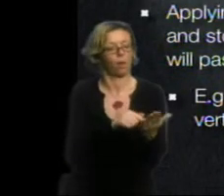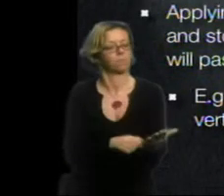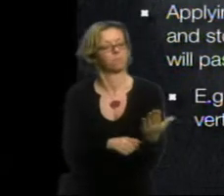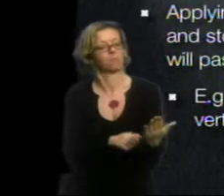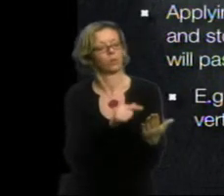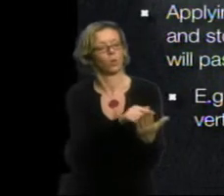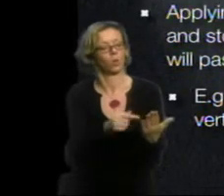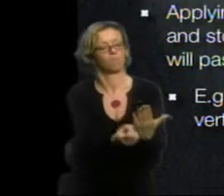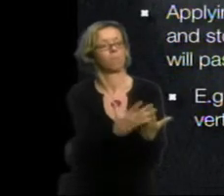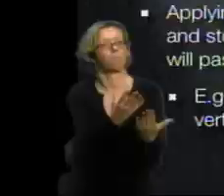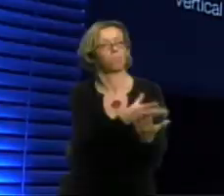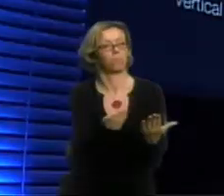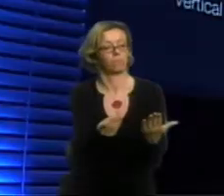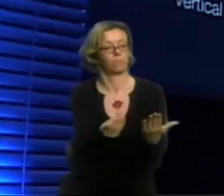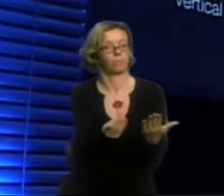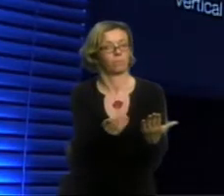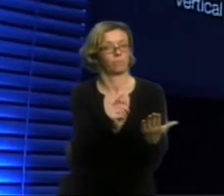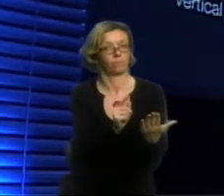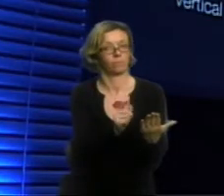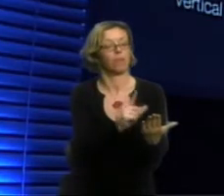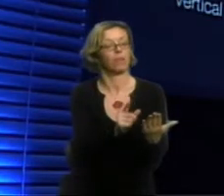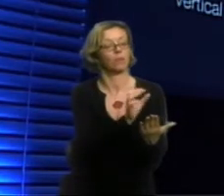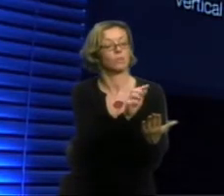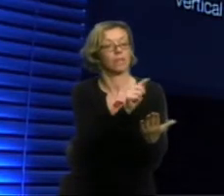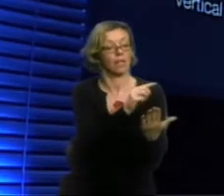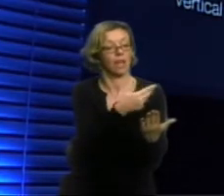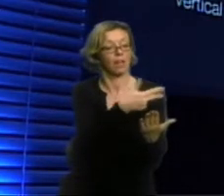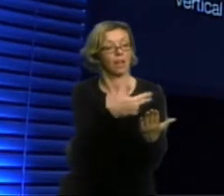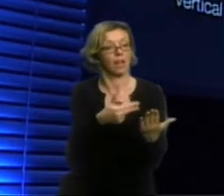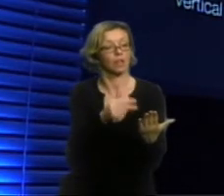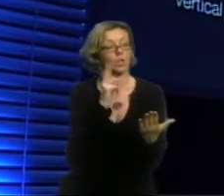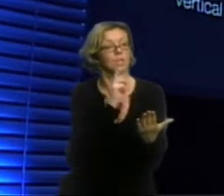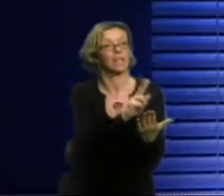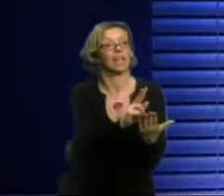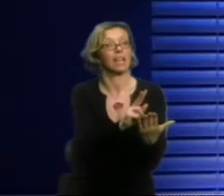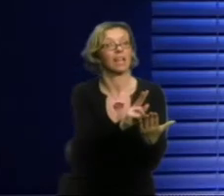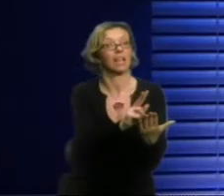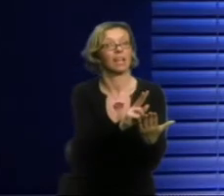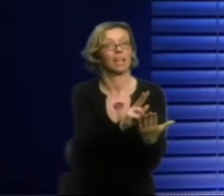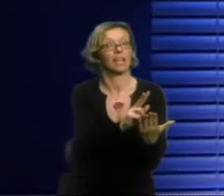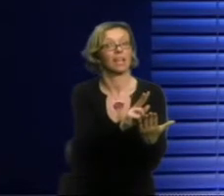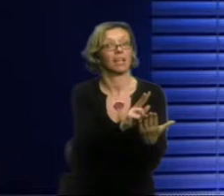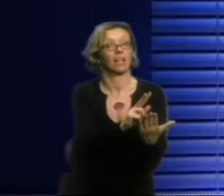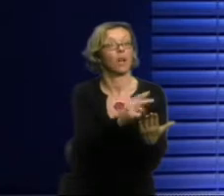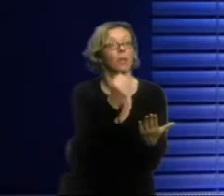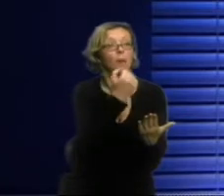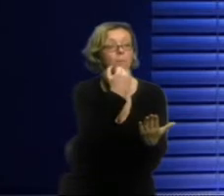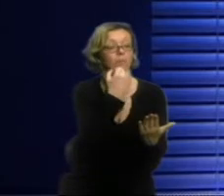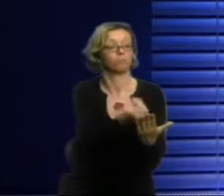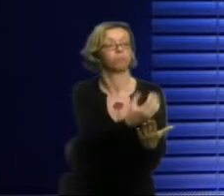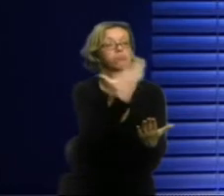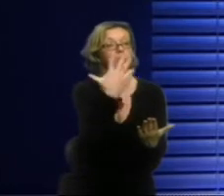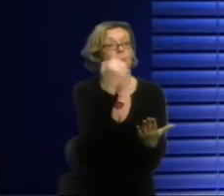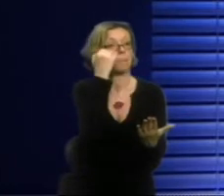the display is blank. Okay, light is coming through. Light's going in and being reflected black. When you turn it on, the numbers come up as black. That's because you're now